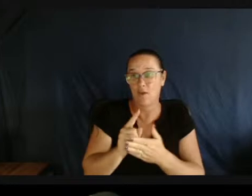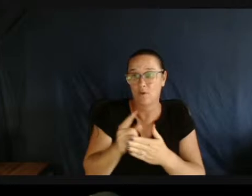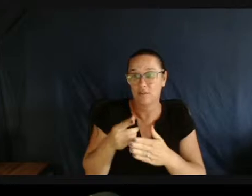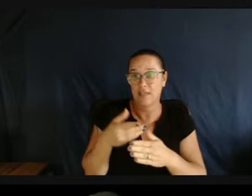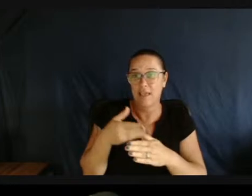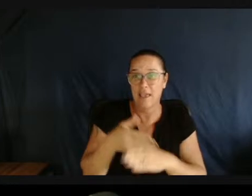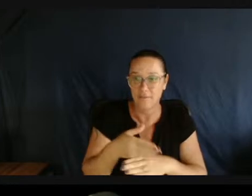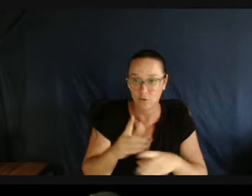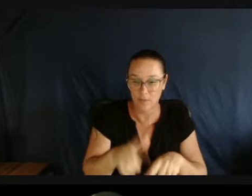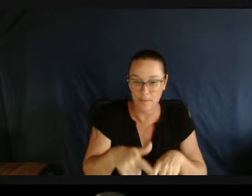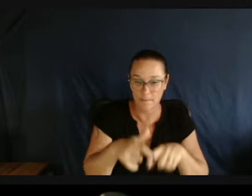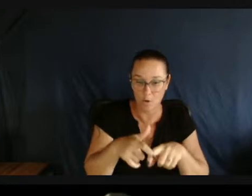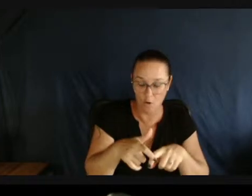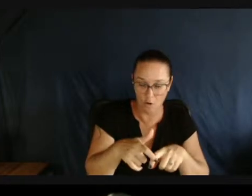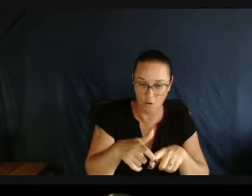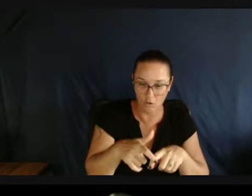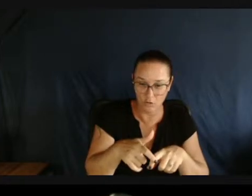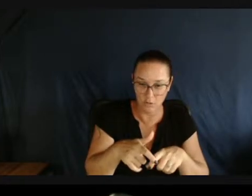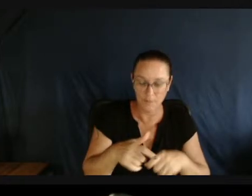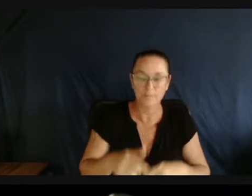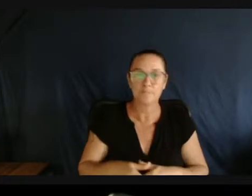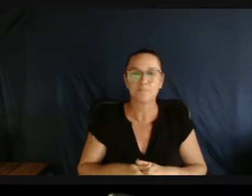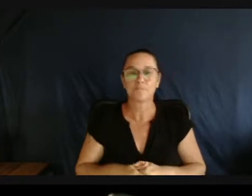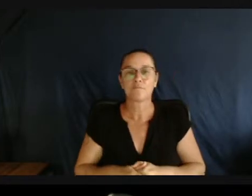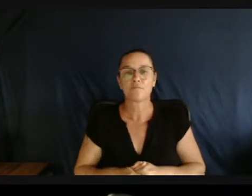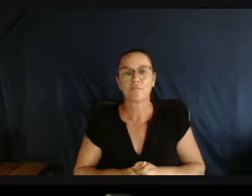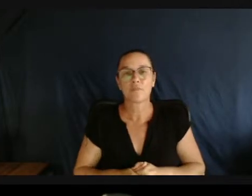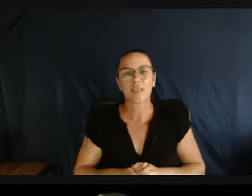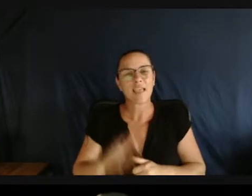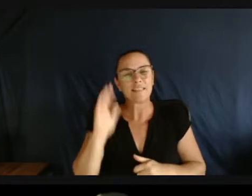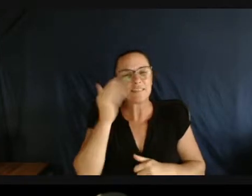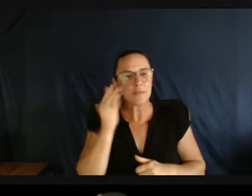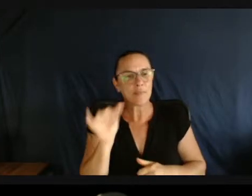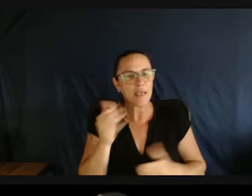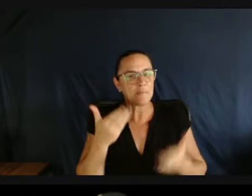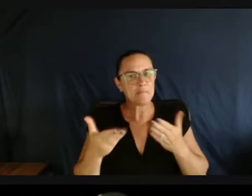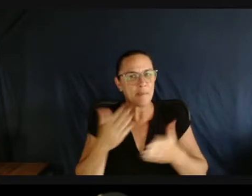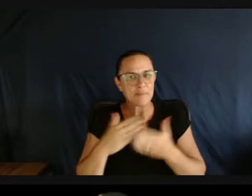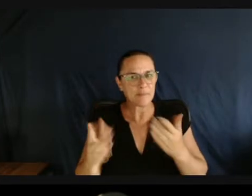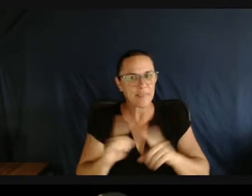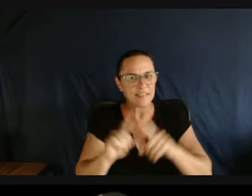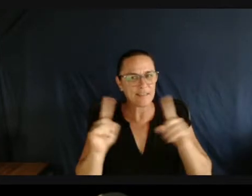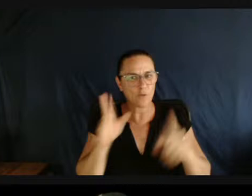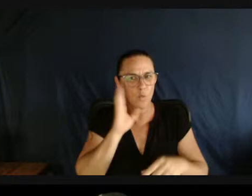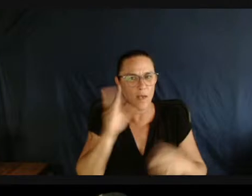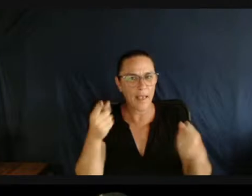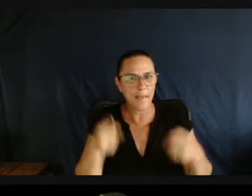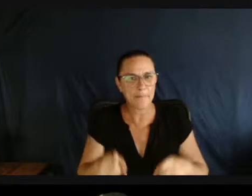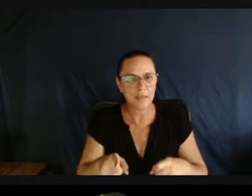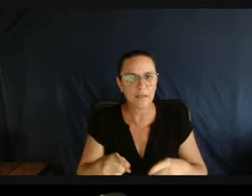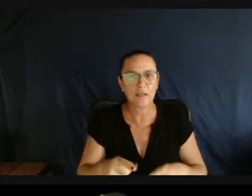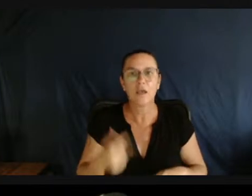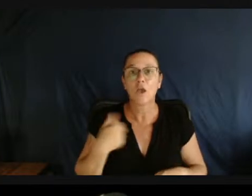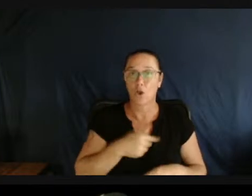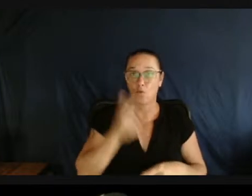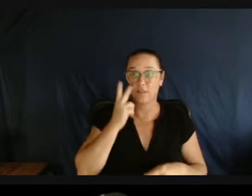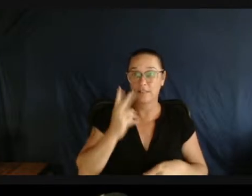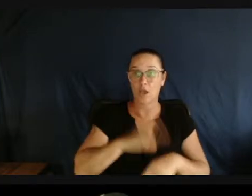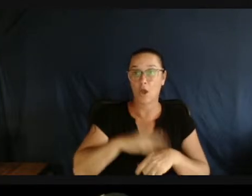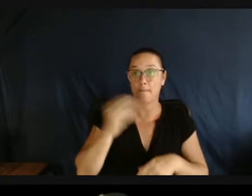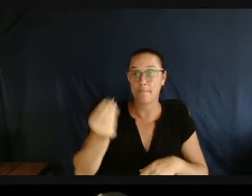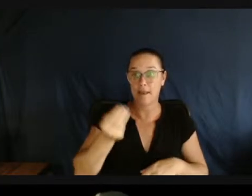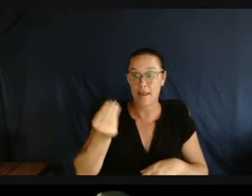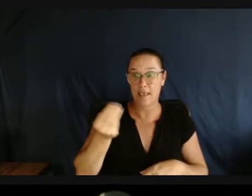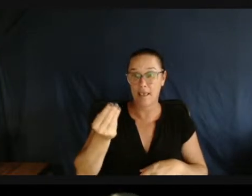pause. And with all that, it seemed like something different might be happening. And we see this text in the Monday update before